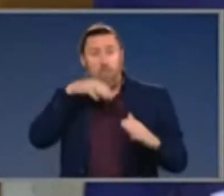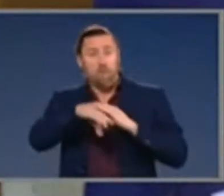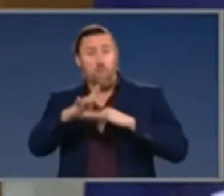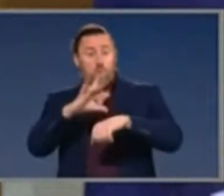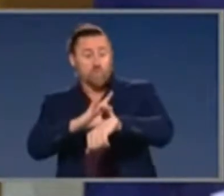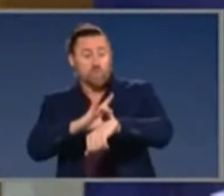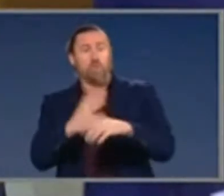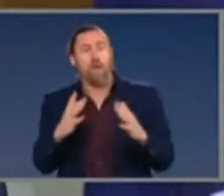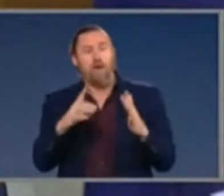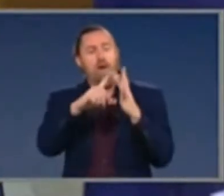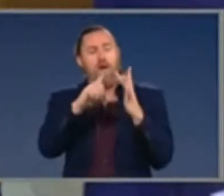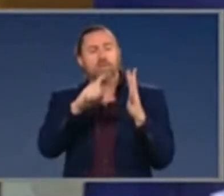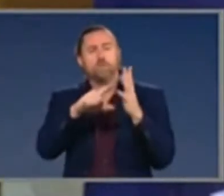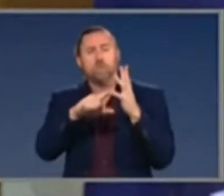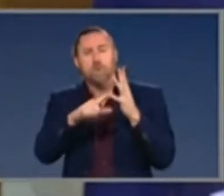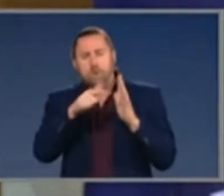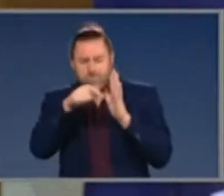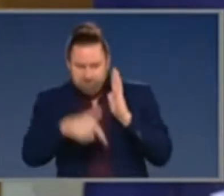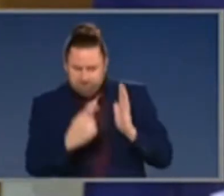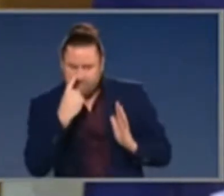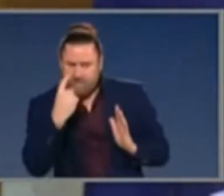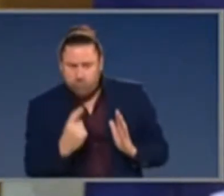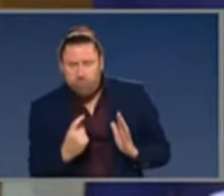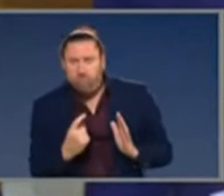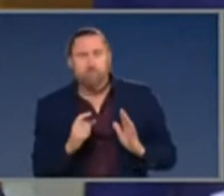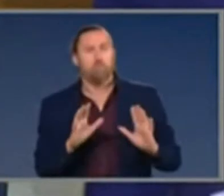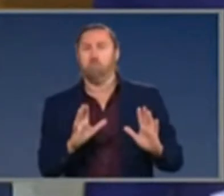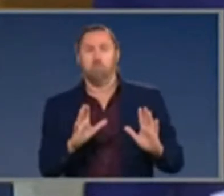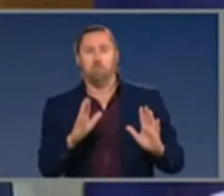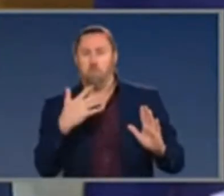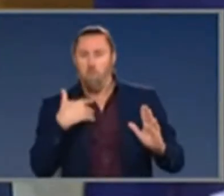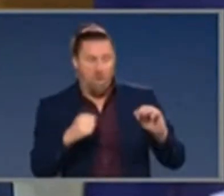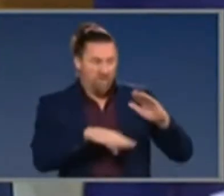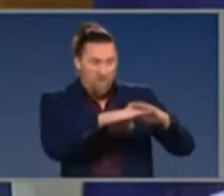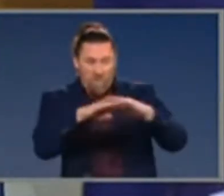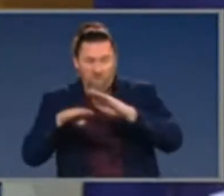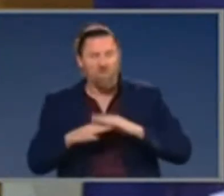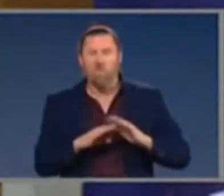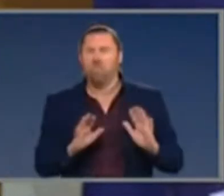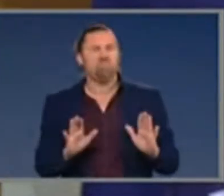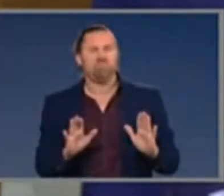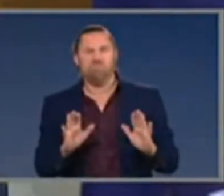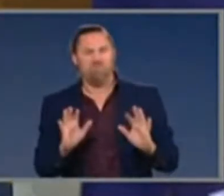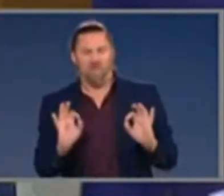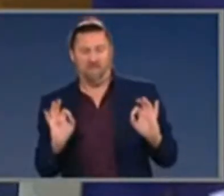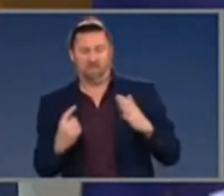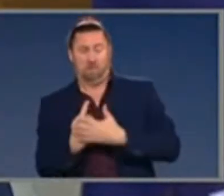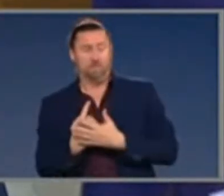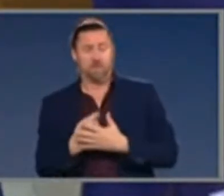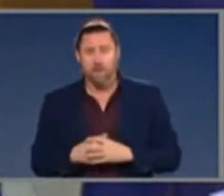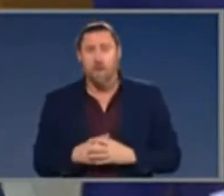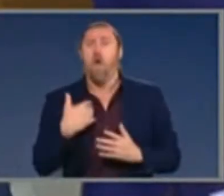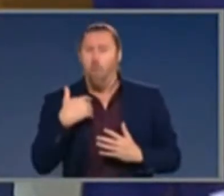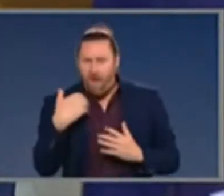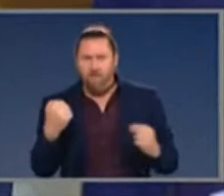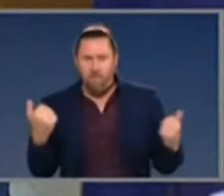but ICU occupancy is still well within its base, and we have already